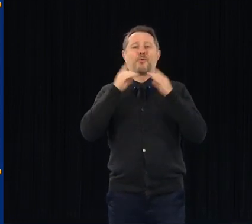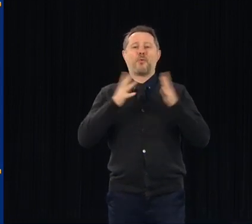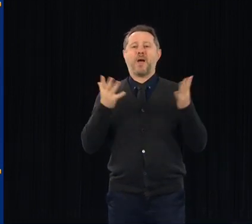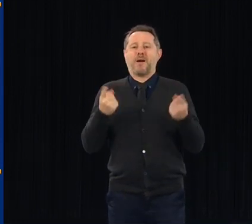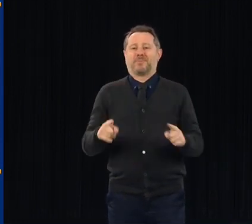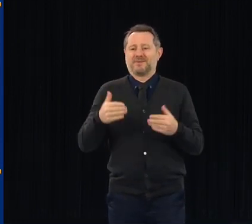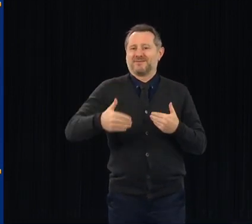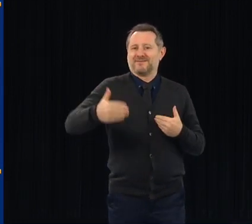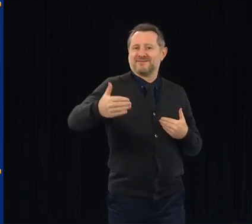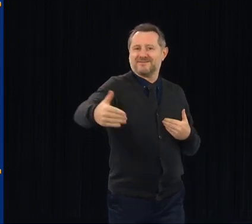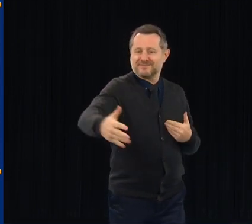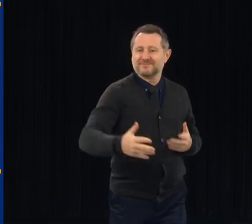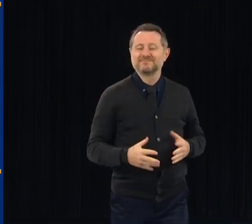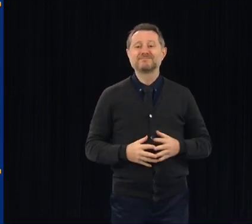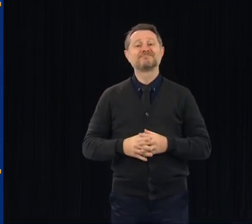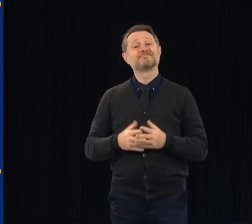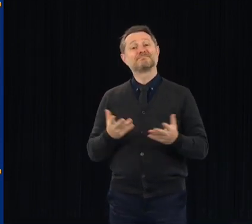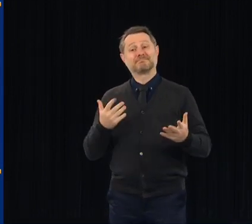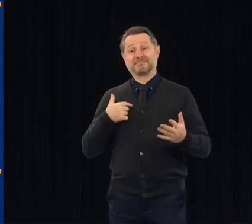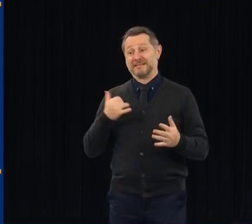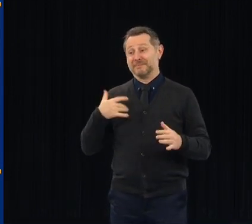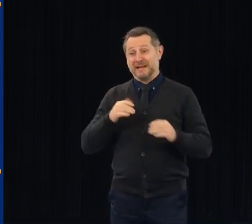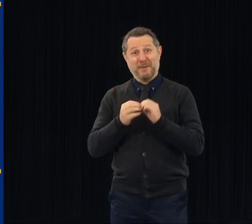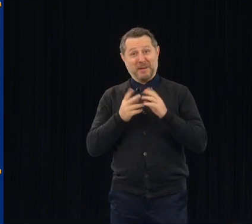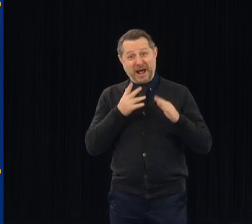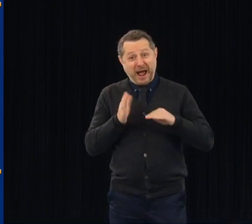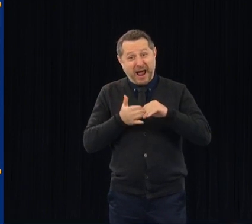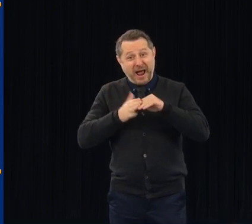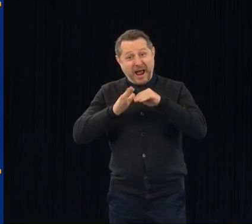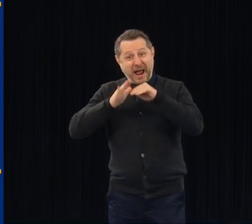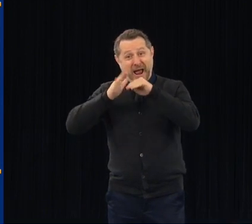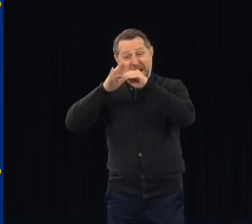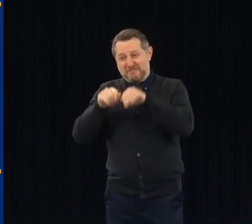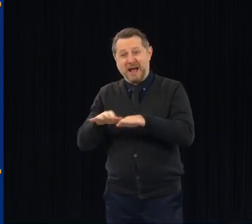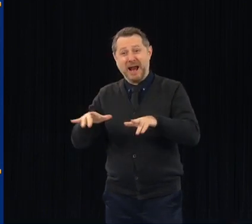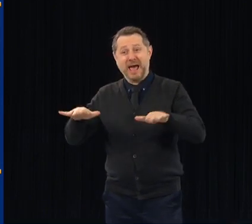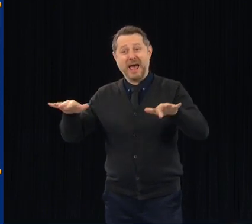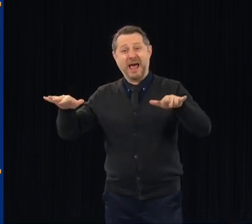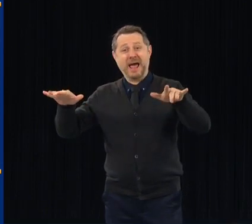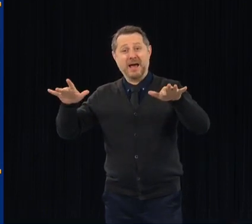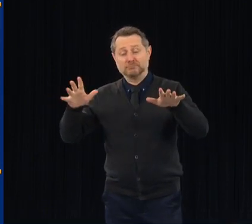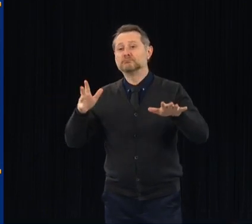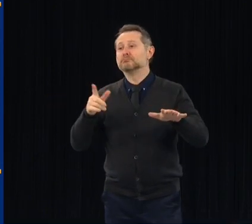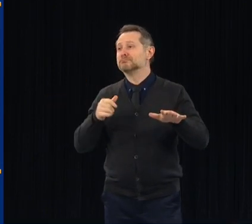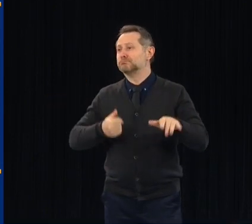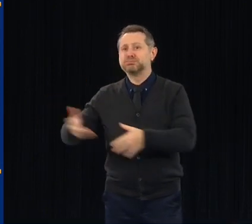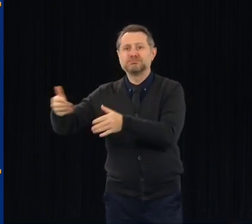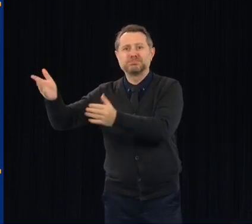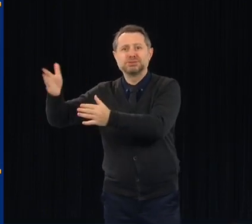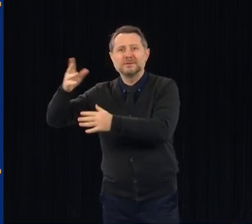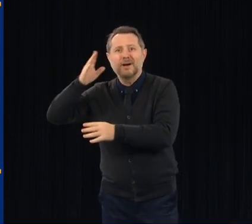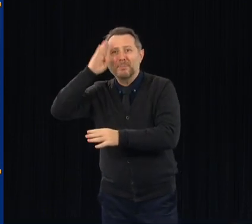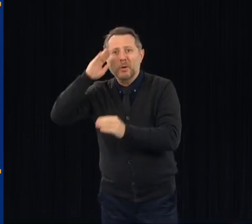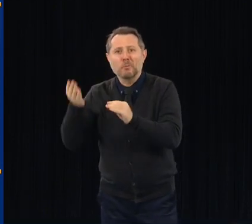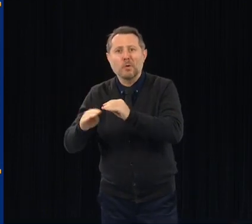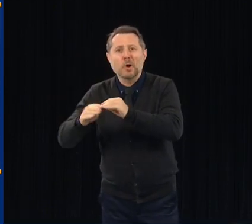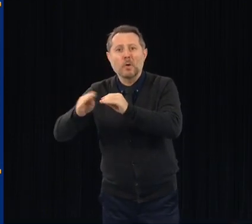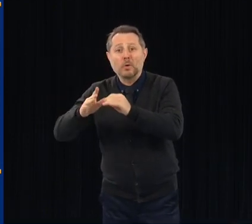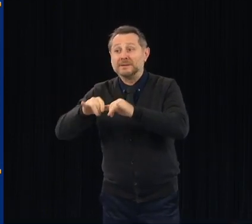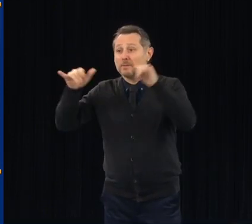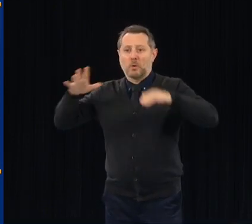Rush of infection rate, rush of people into the hospital system. Hospital system